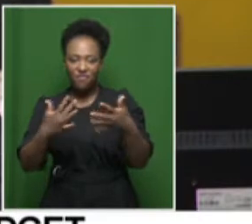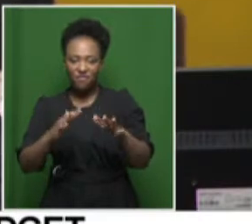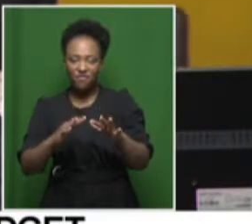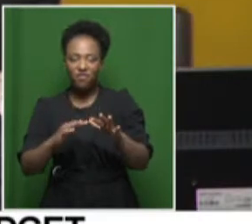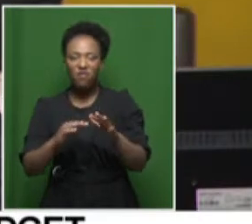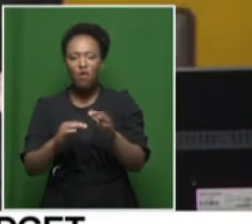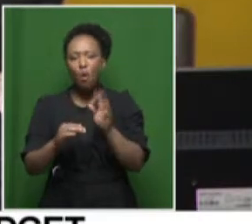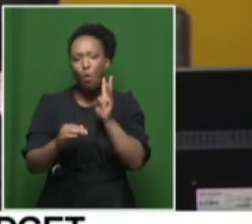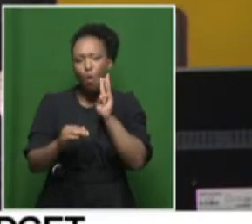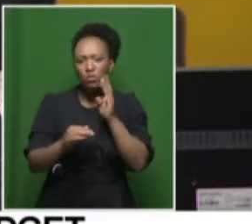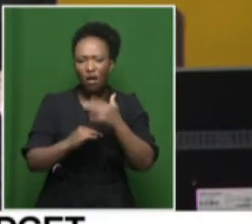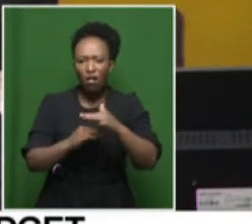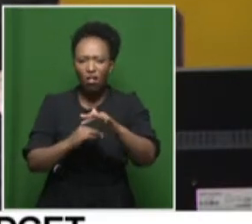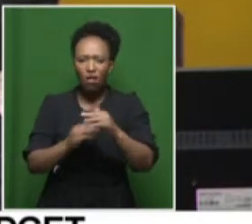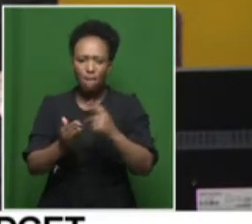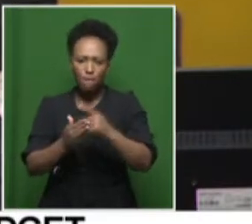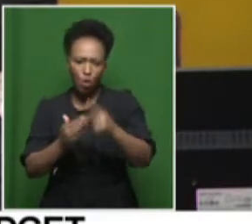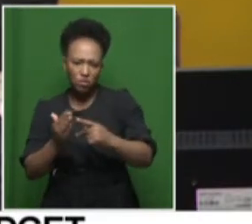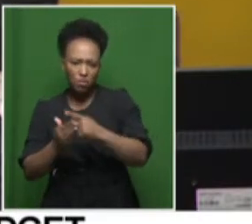water projects.